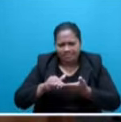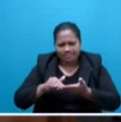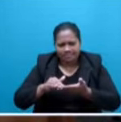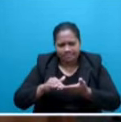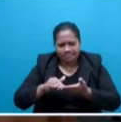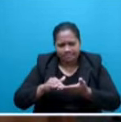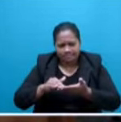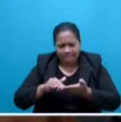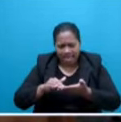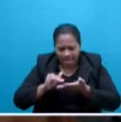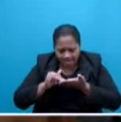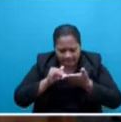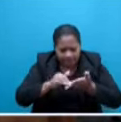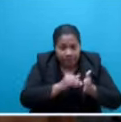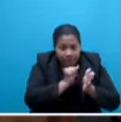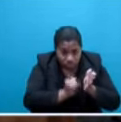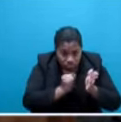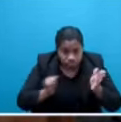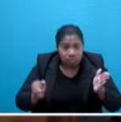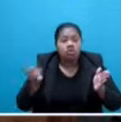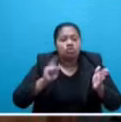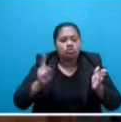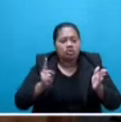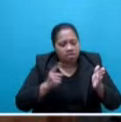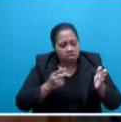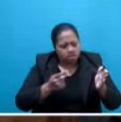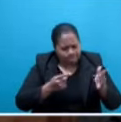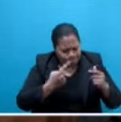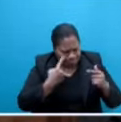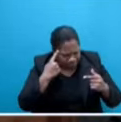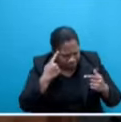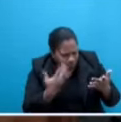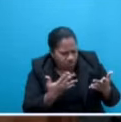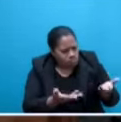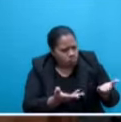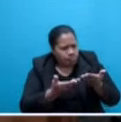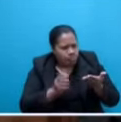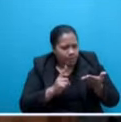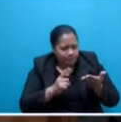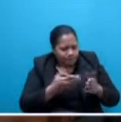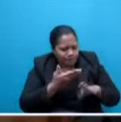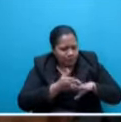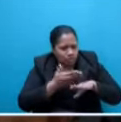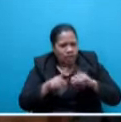the industry to bring in positive changes and increase production in this